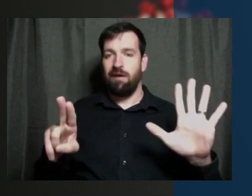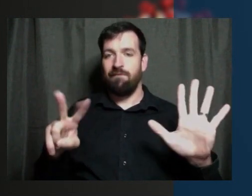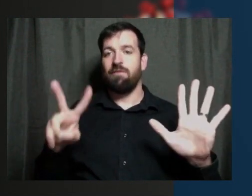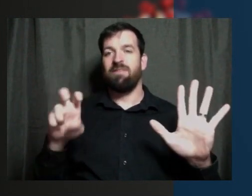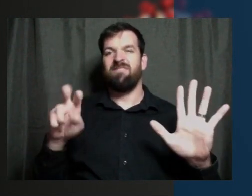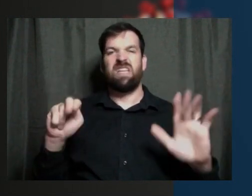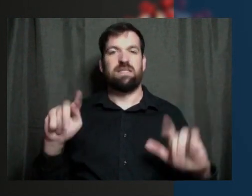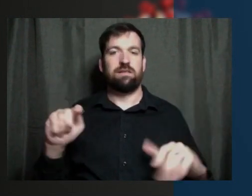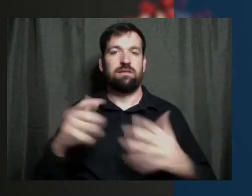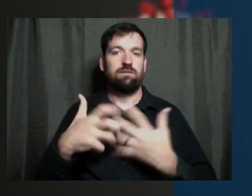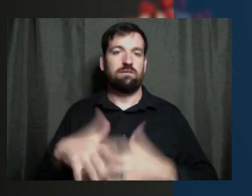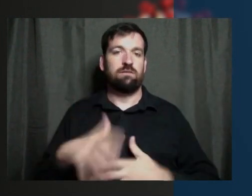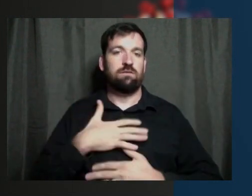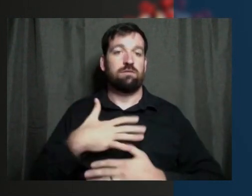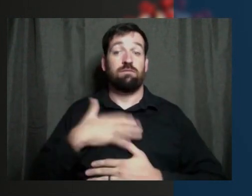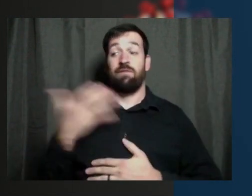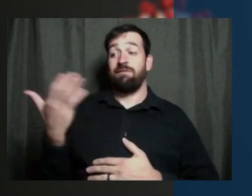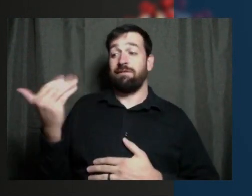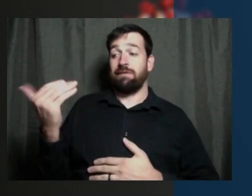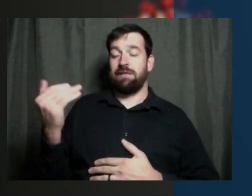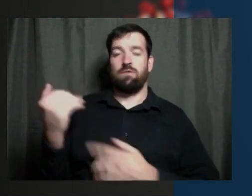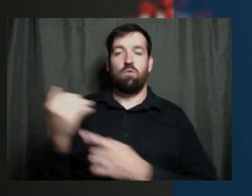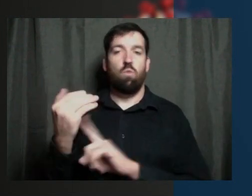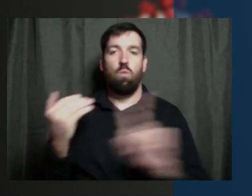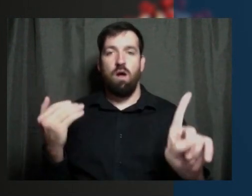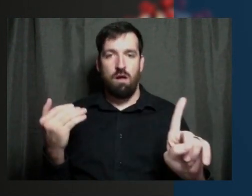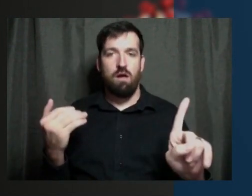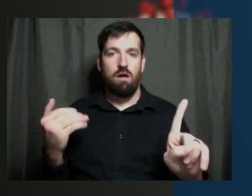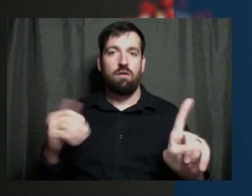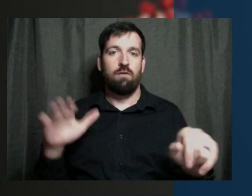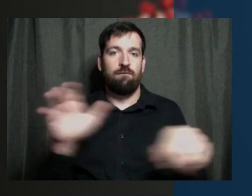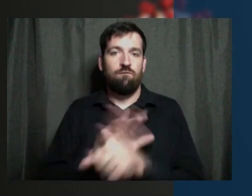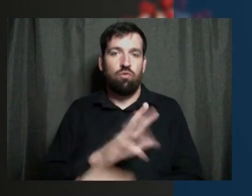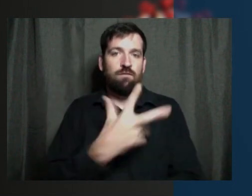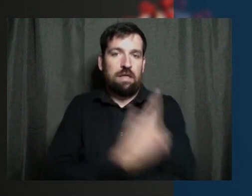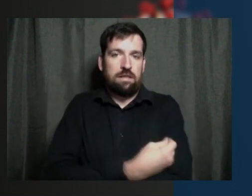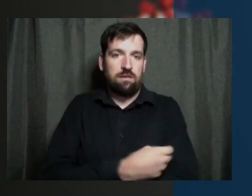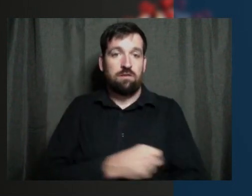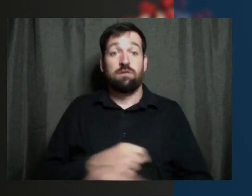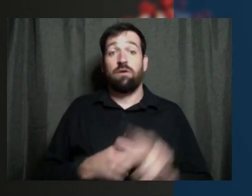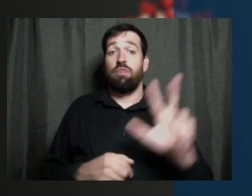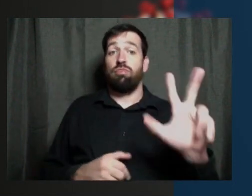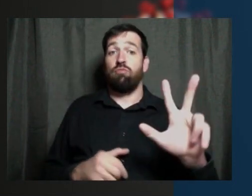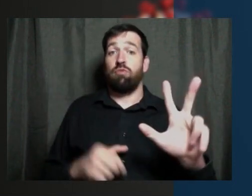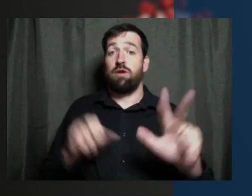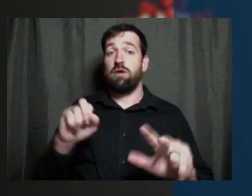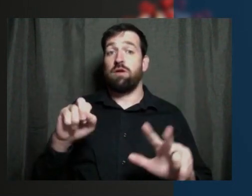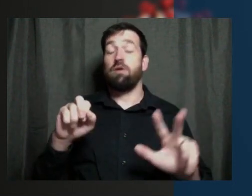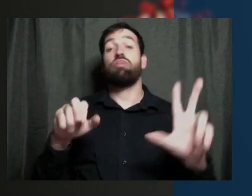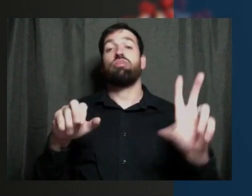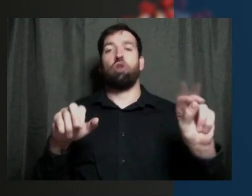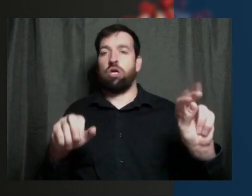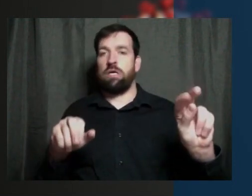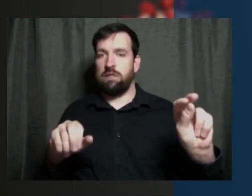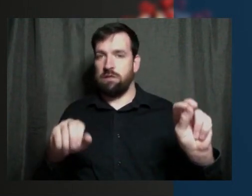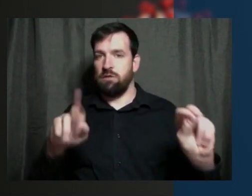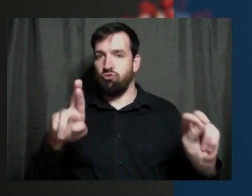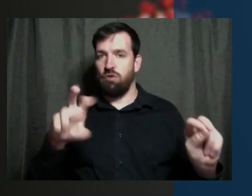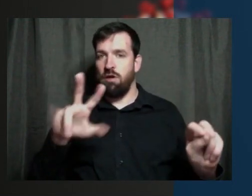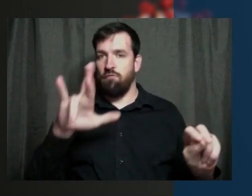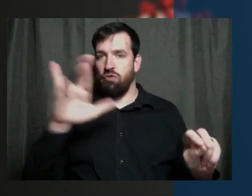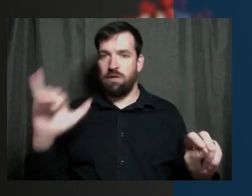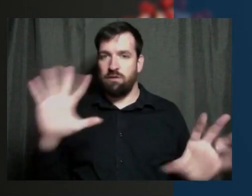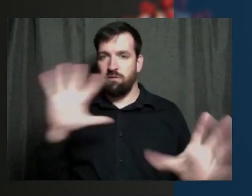15 active infections, only 1 is fully vaccinated. We still have 30 in that recovery period for a total of